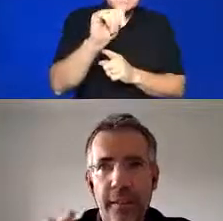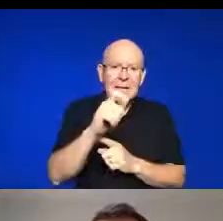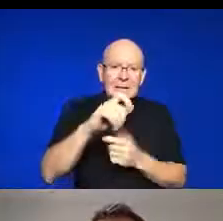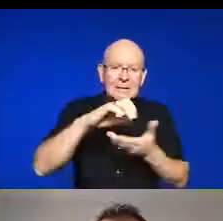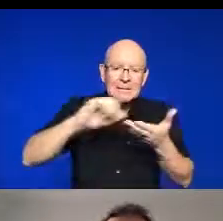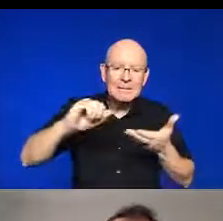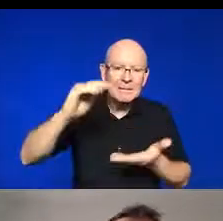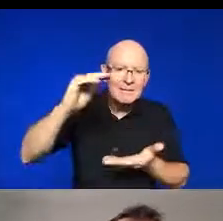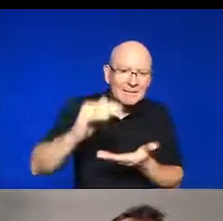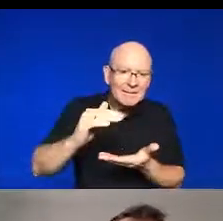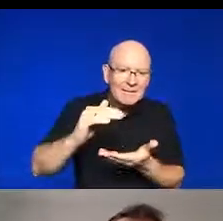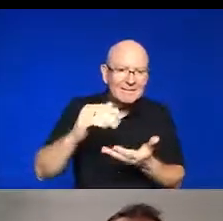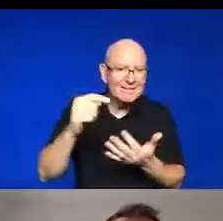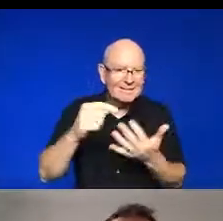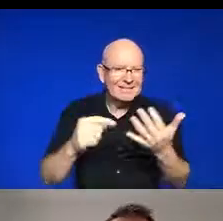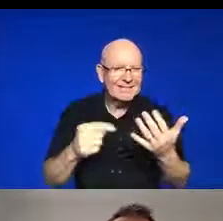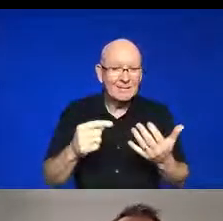it's still very narrow.